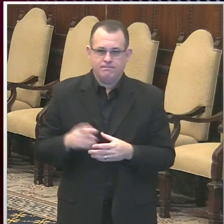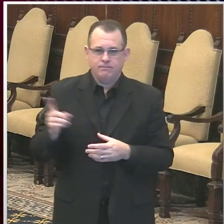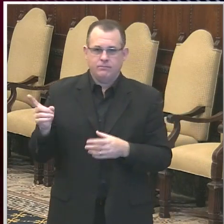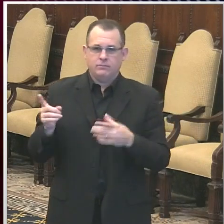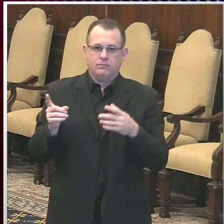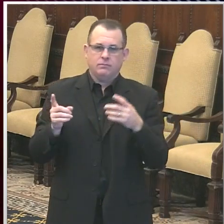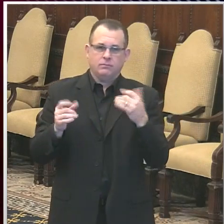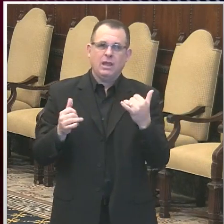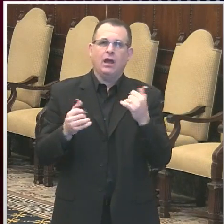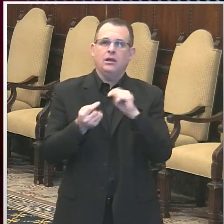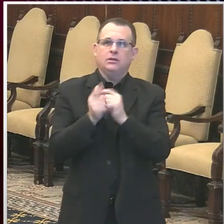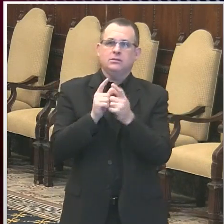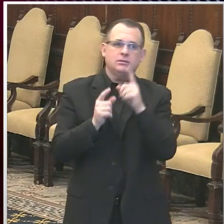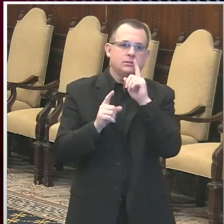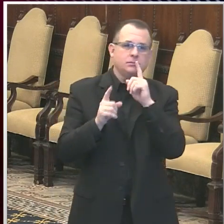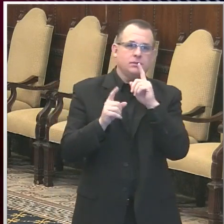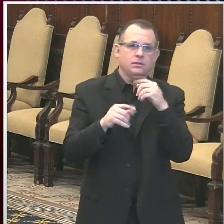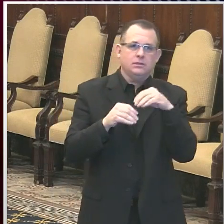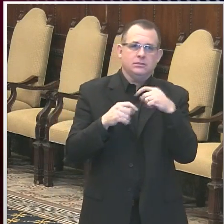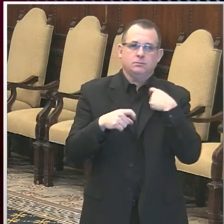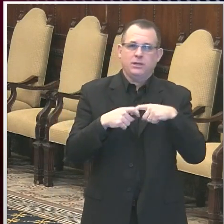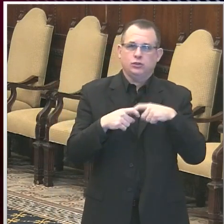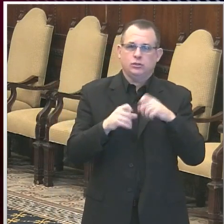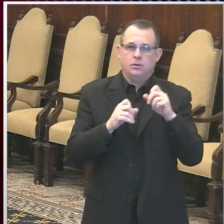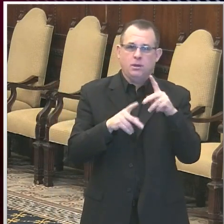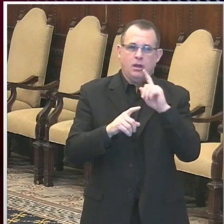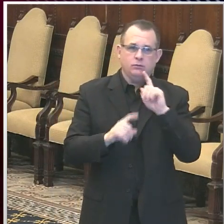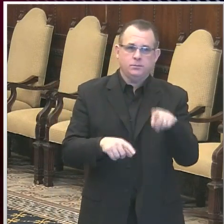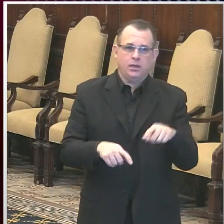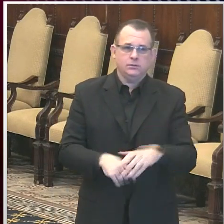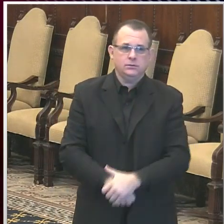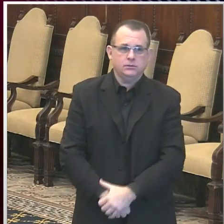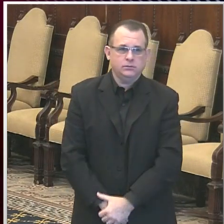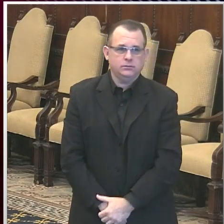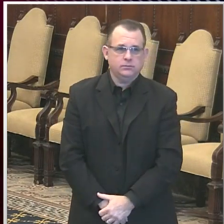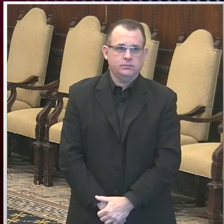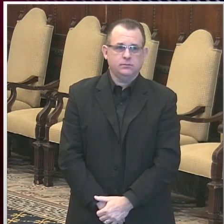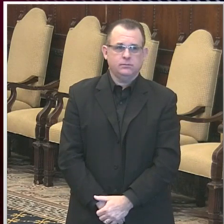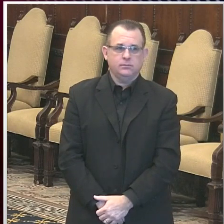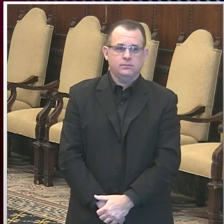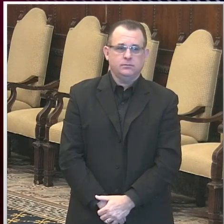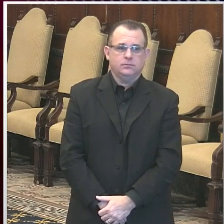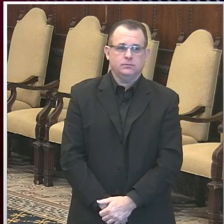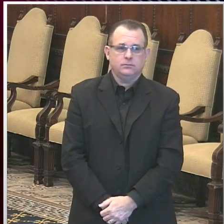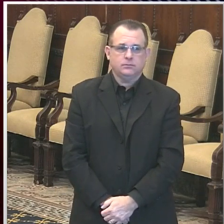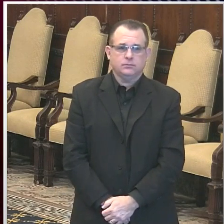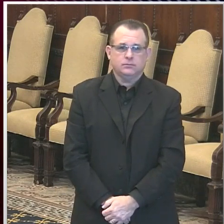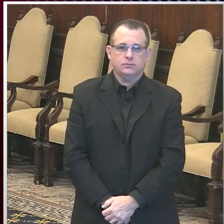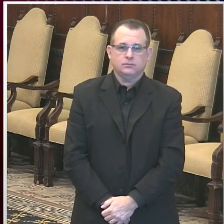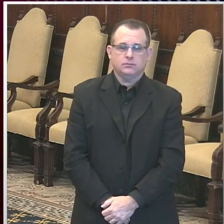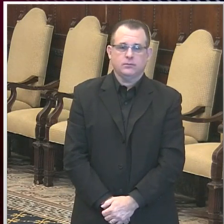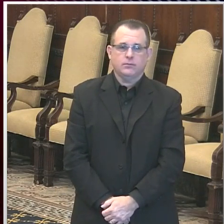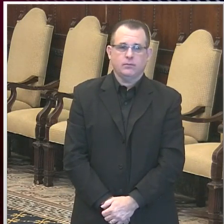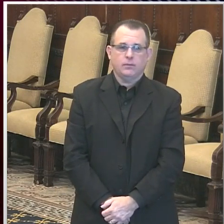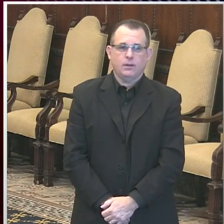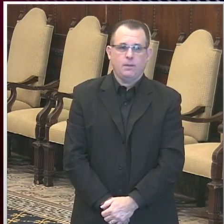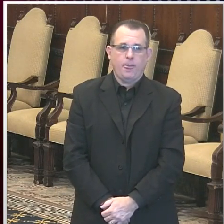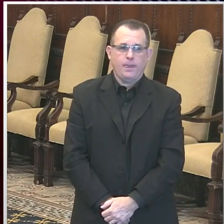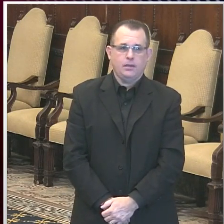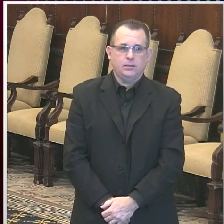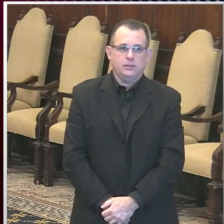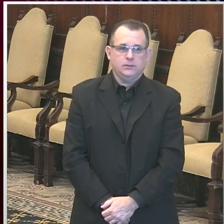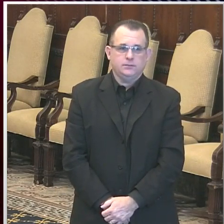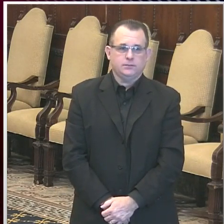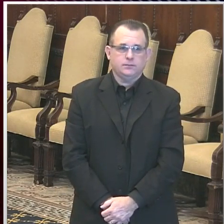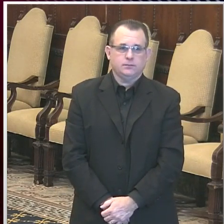estas conversaciones con los comerciantes todavía. Pensamos hacerlo. En estos momentos los datos que nos entrega la policía no muestran